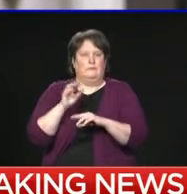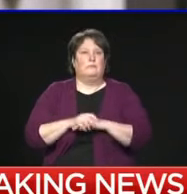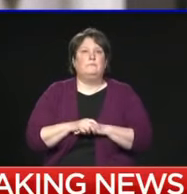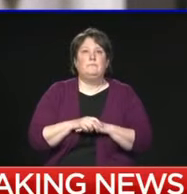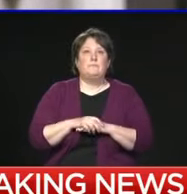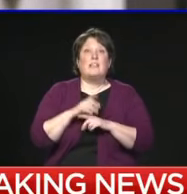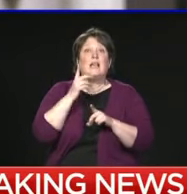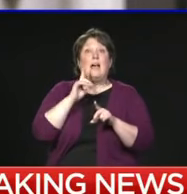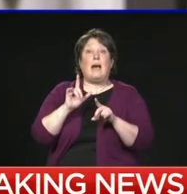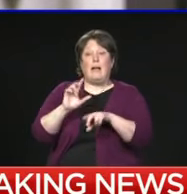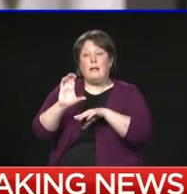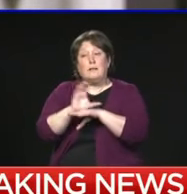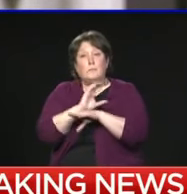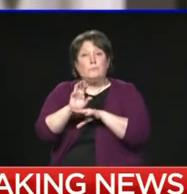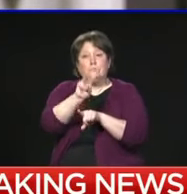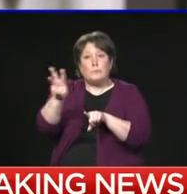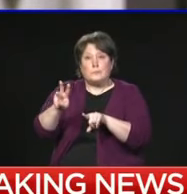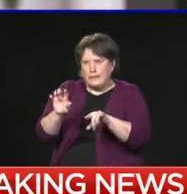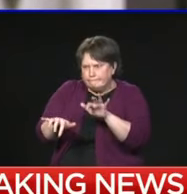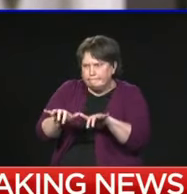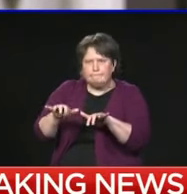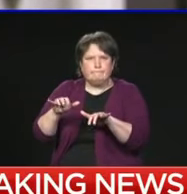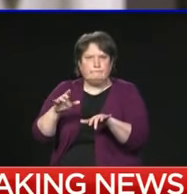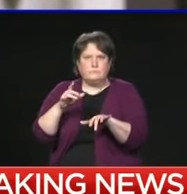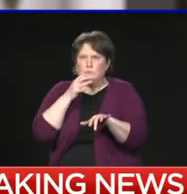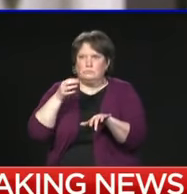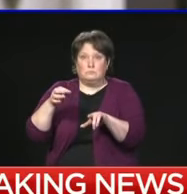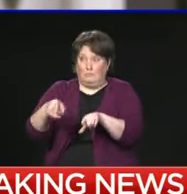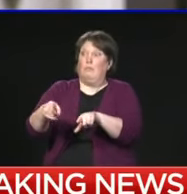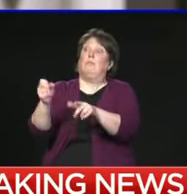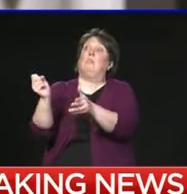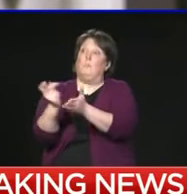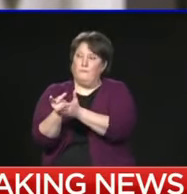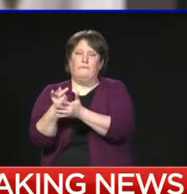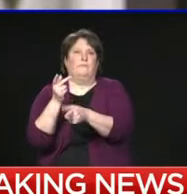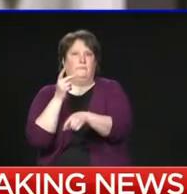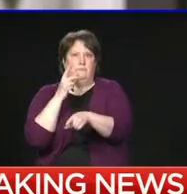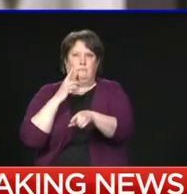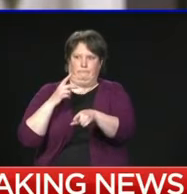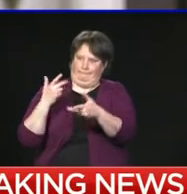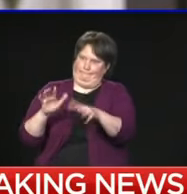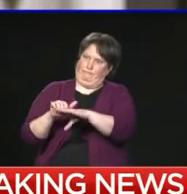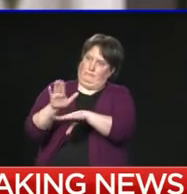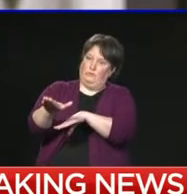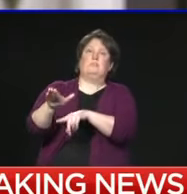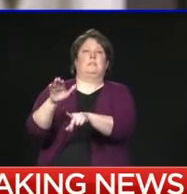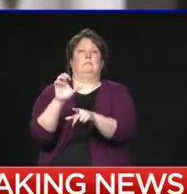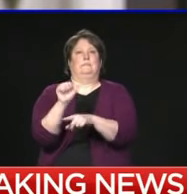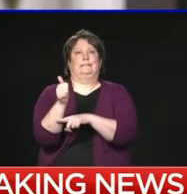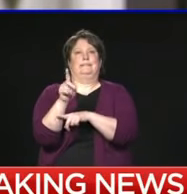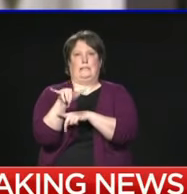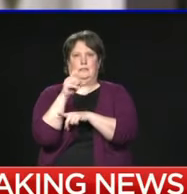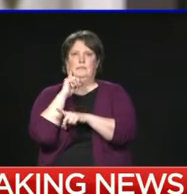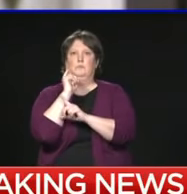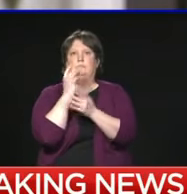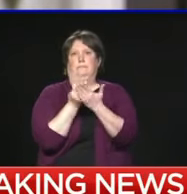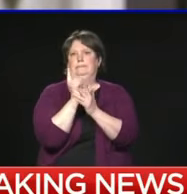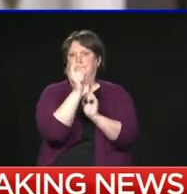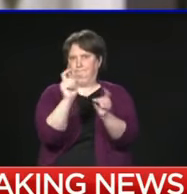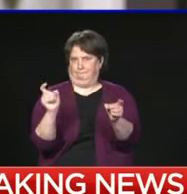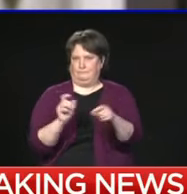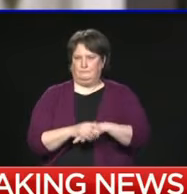quickly as possible, and people should start receiving money within 10 days of applying. I know people are concerned about